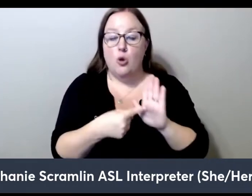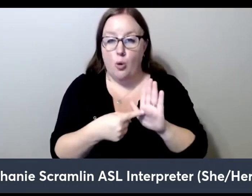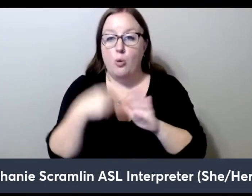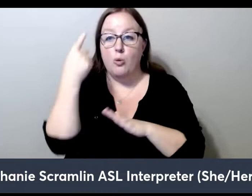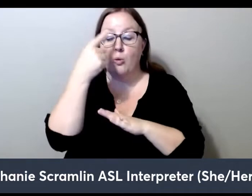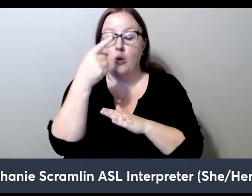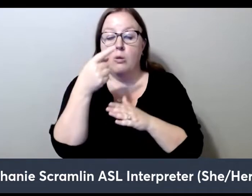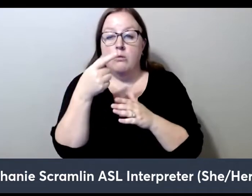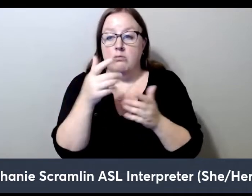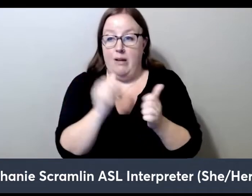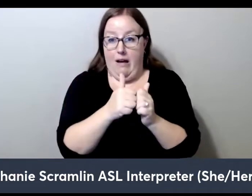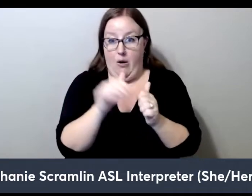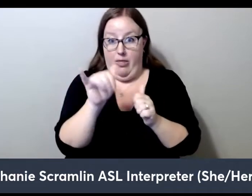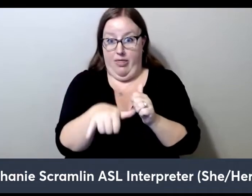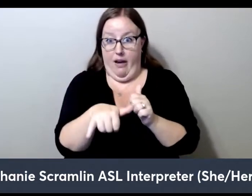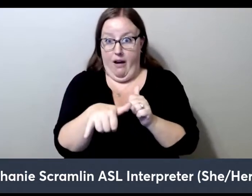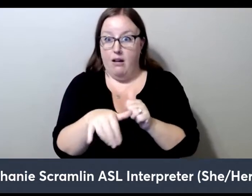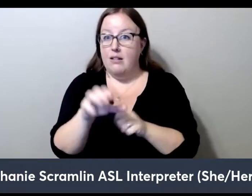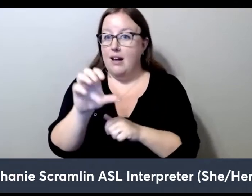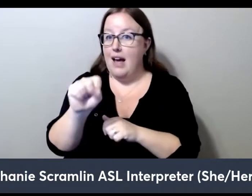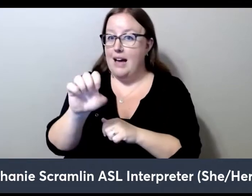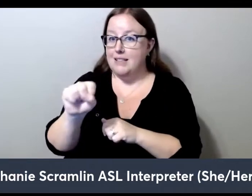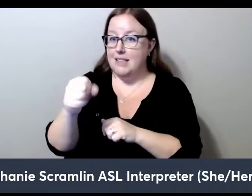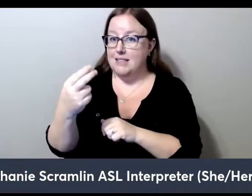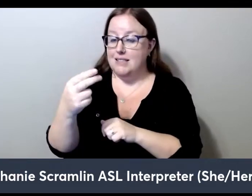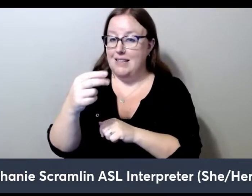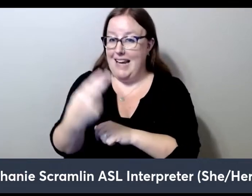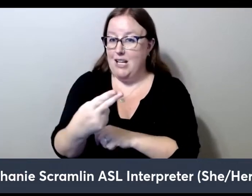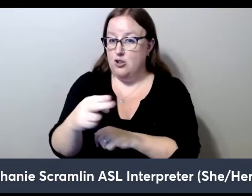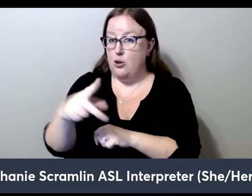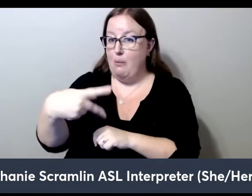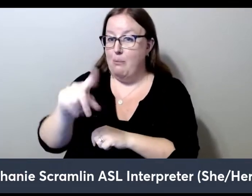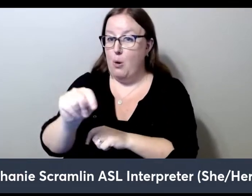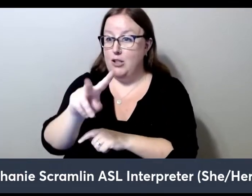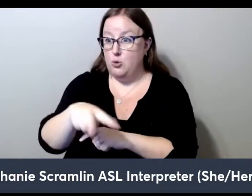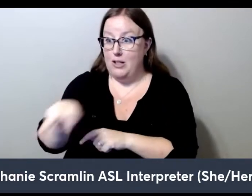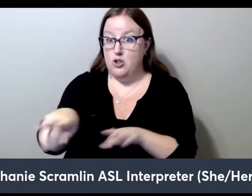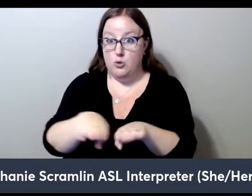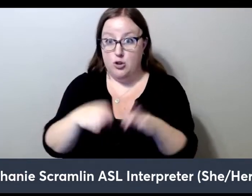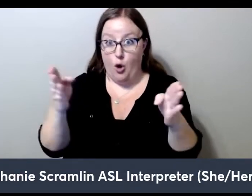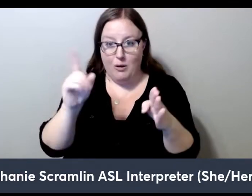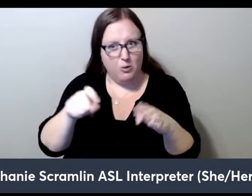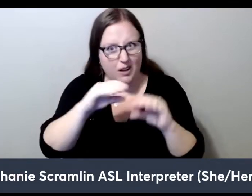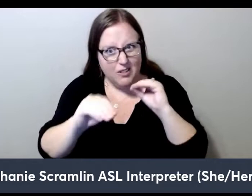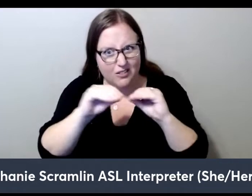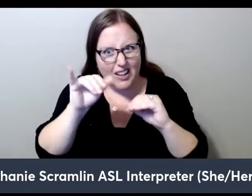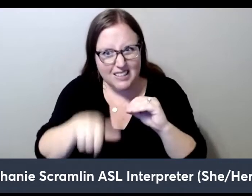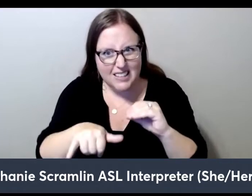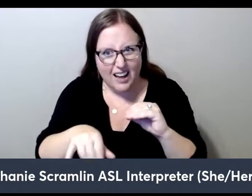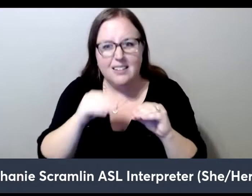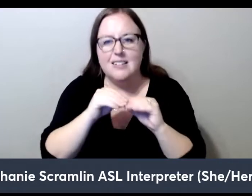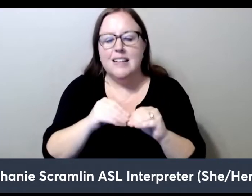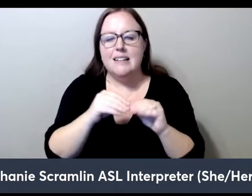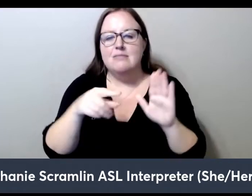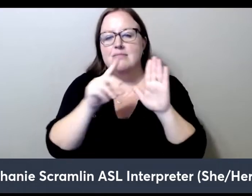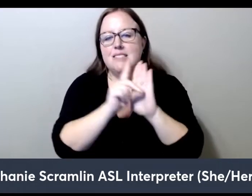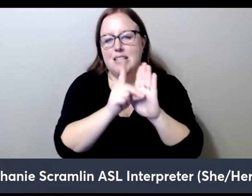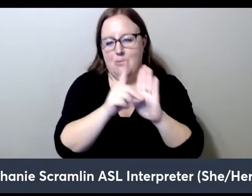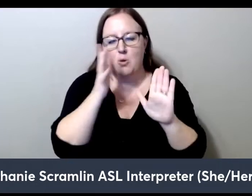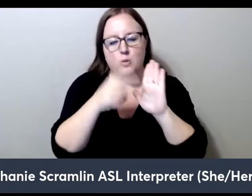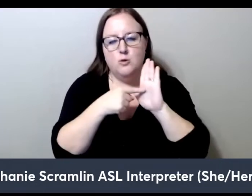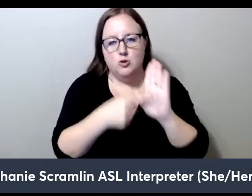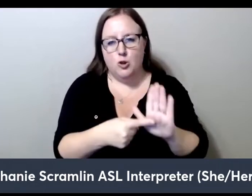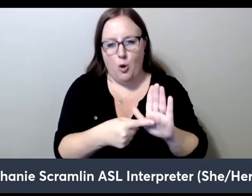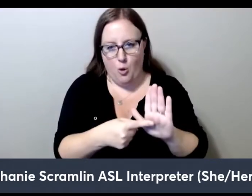that SSH port 22 is open. And we're going to remediate that in this demo